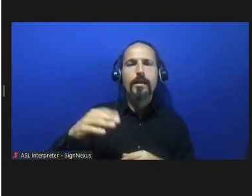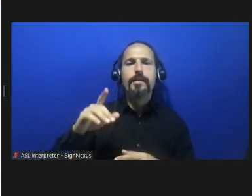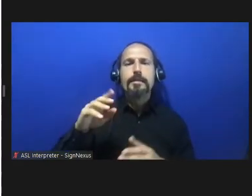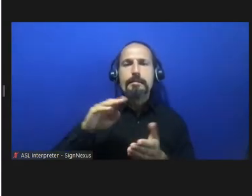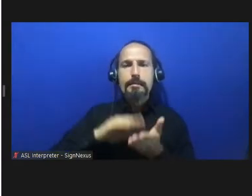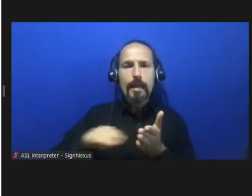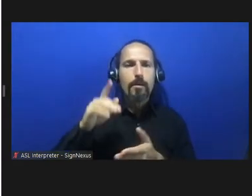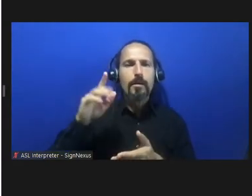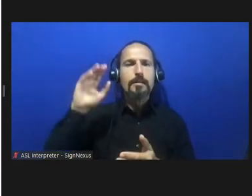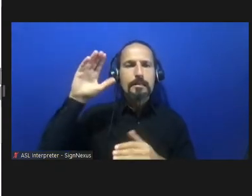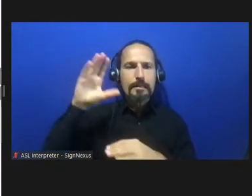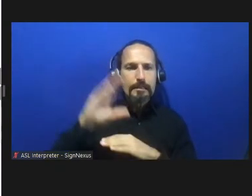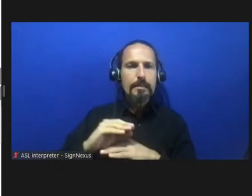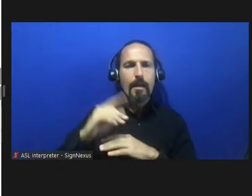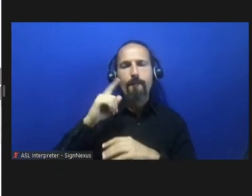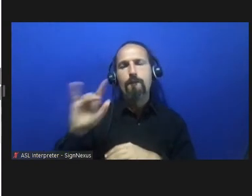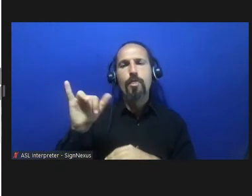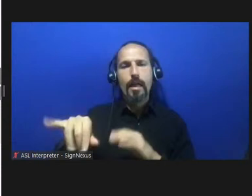effects